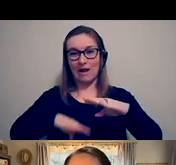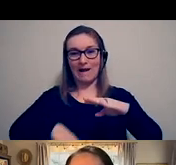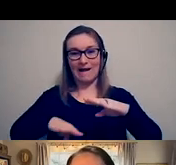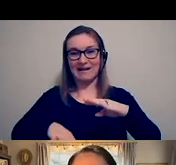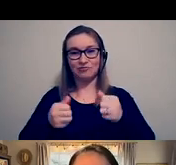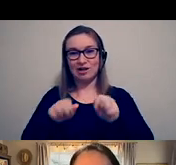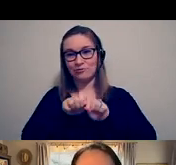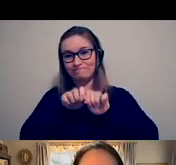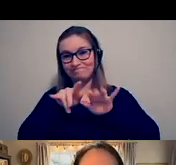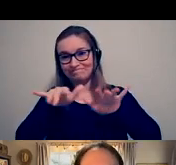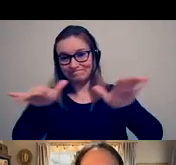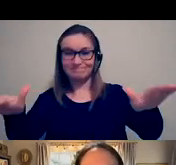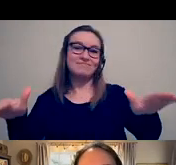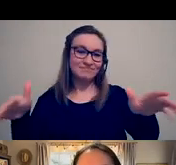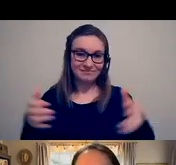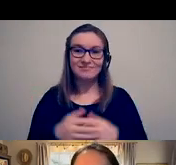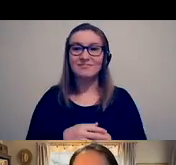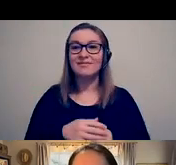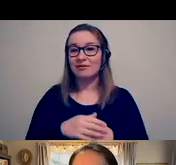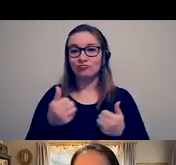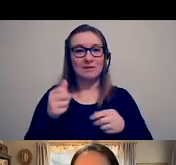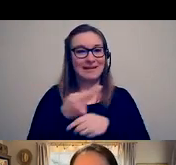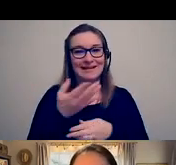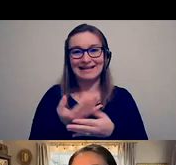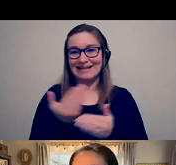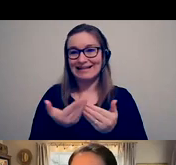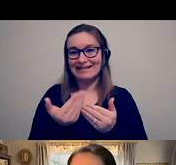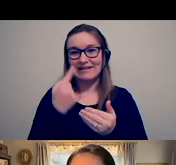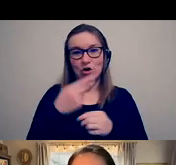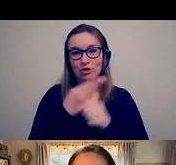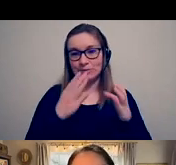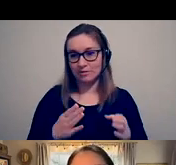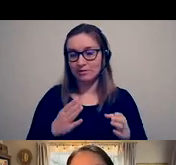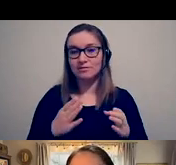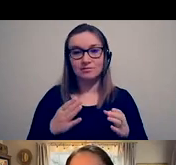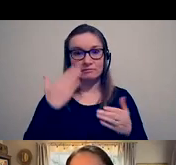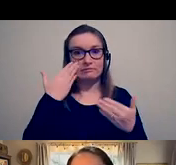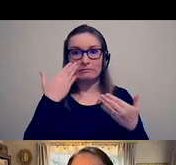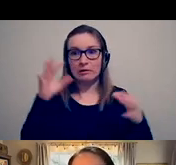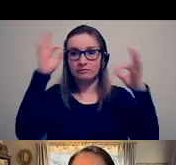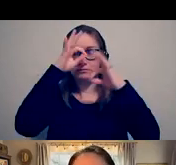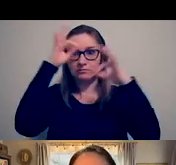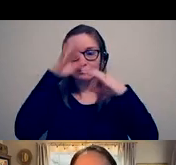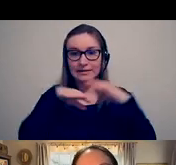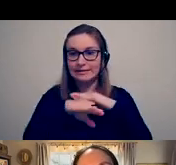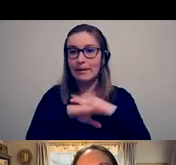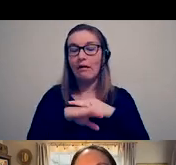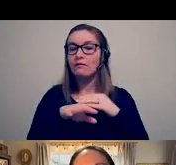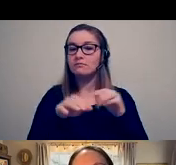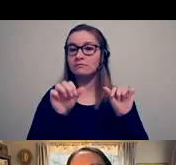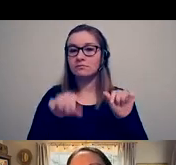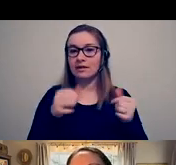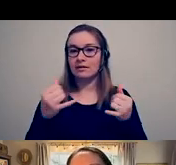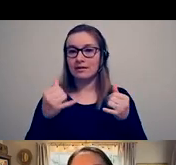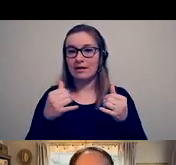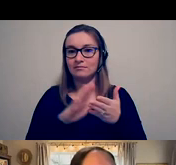you know, making it easier for the users and business owners who maybe don't even know what accessibility is or haven't heard of it to have more accessible websites.